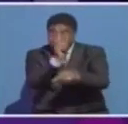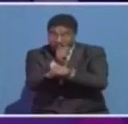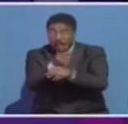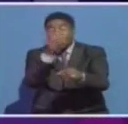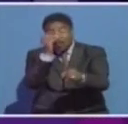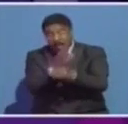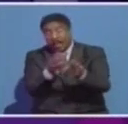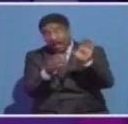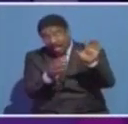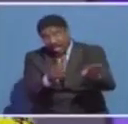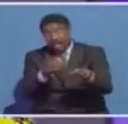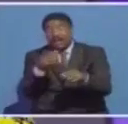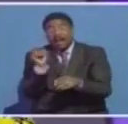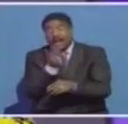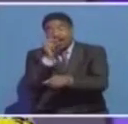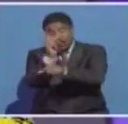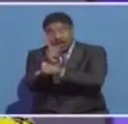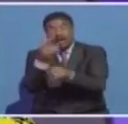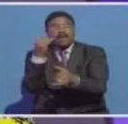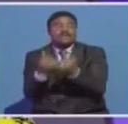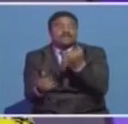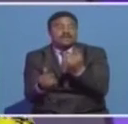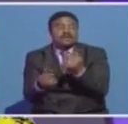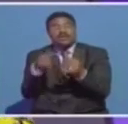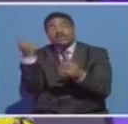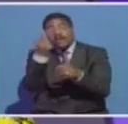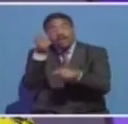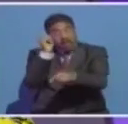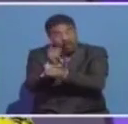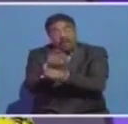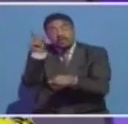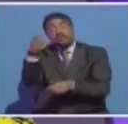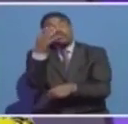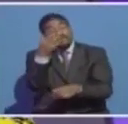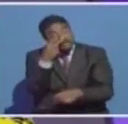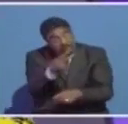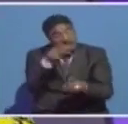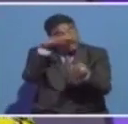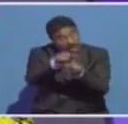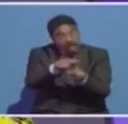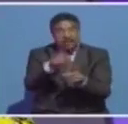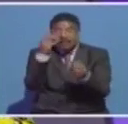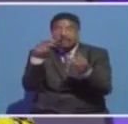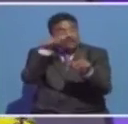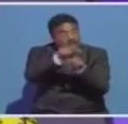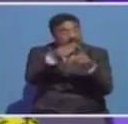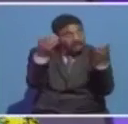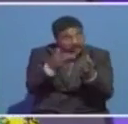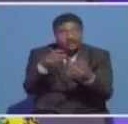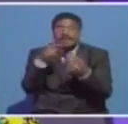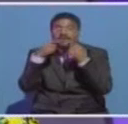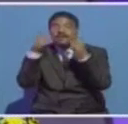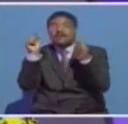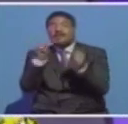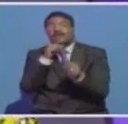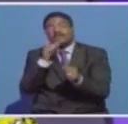indicating. Yes, the warnings are there, but you only get that warning if you are a farmer. If you are not a farmer, you will not be affected, because the Ministry